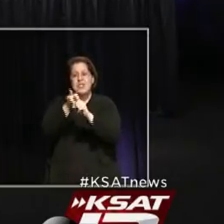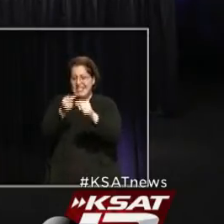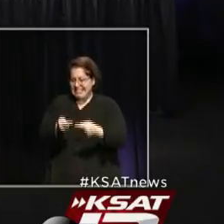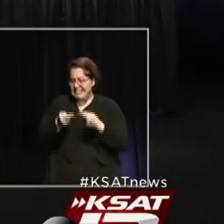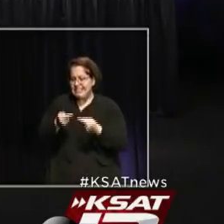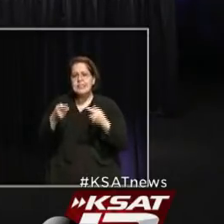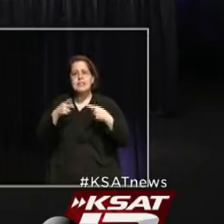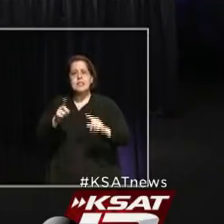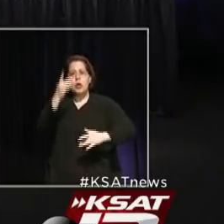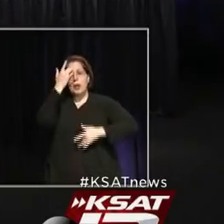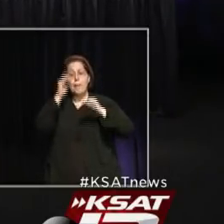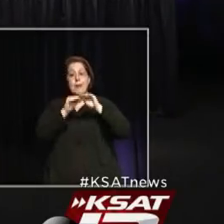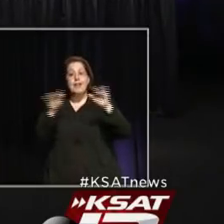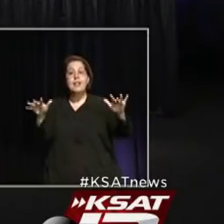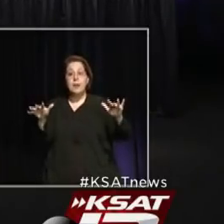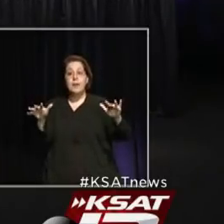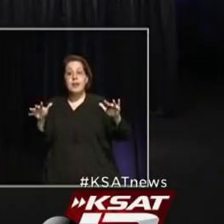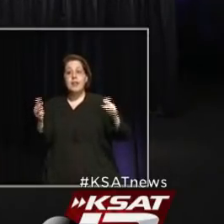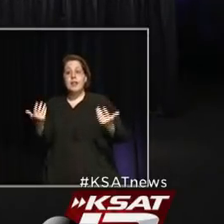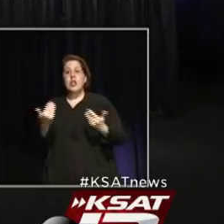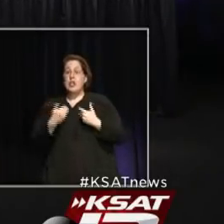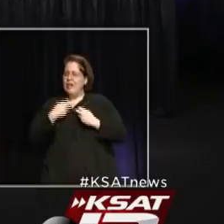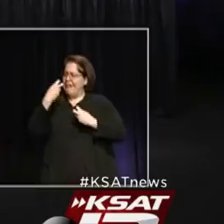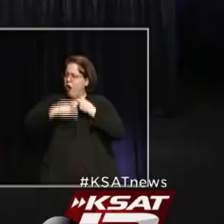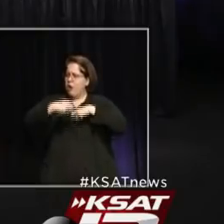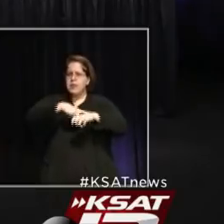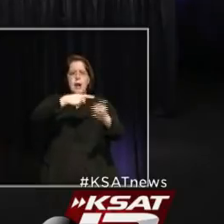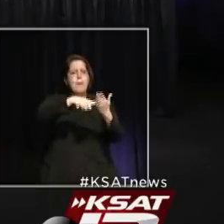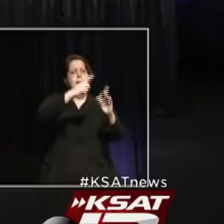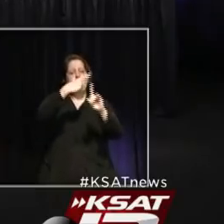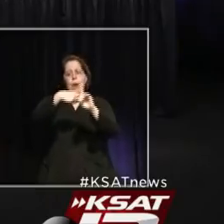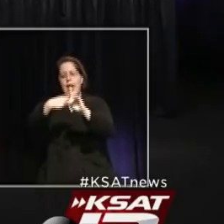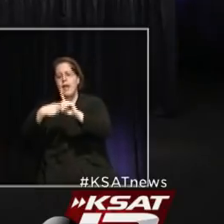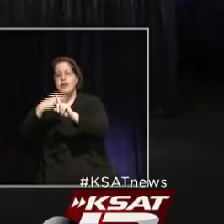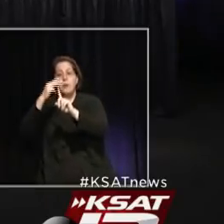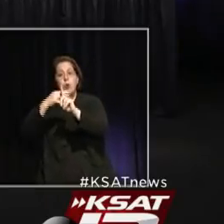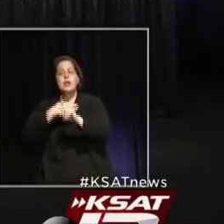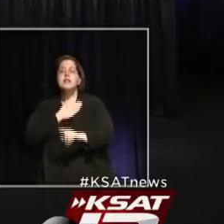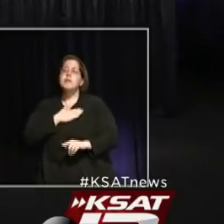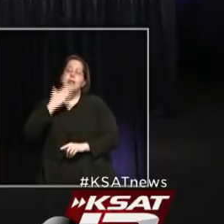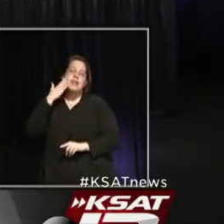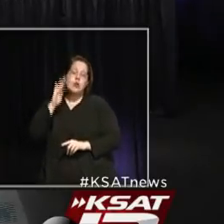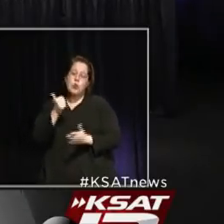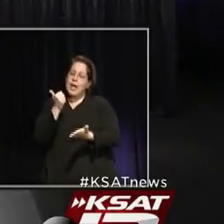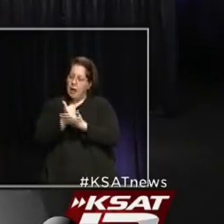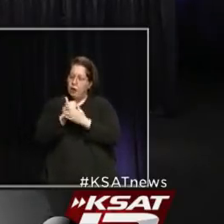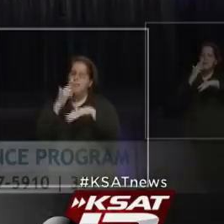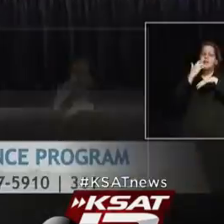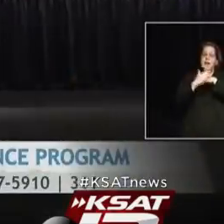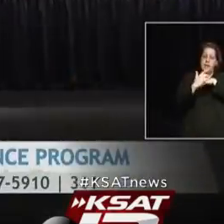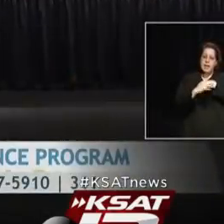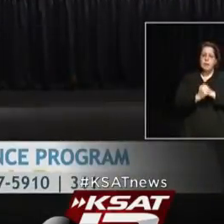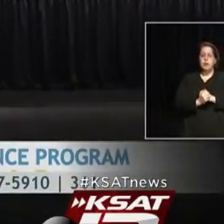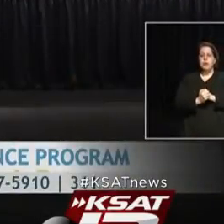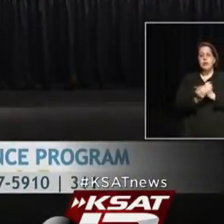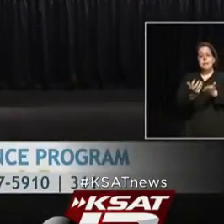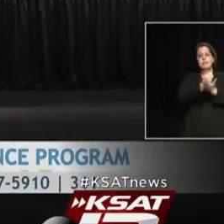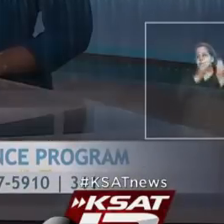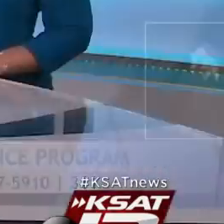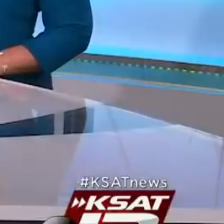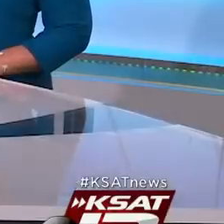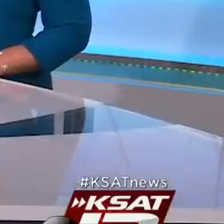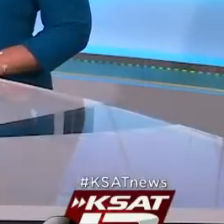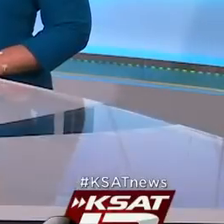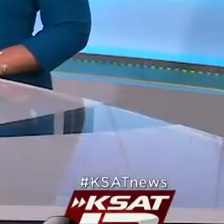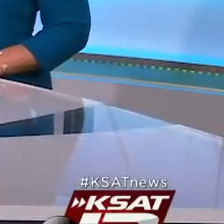this pandemic and you're having a tough time paying rent or mortgage, please know there is assistance available for you. You can get information about our emergency.